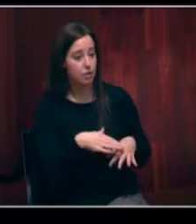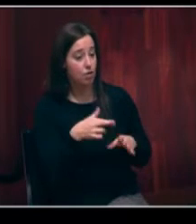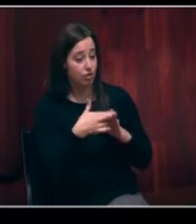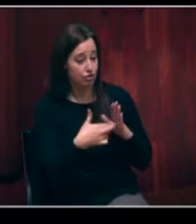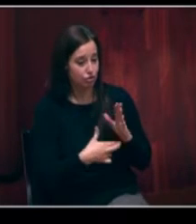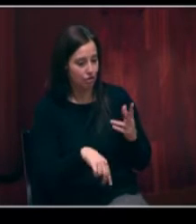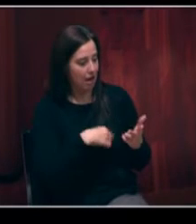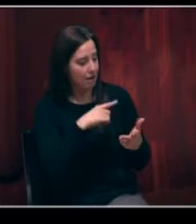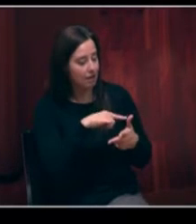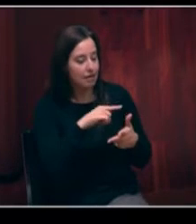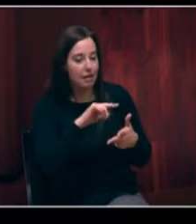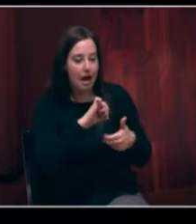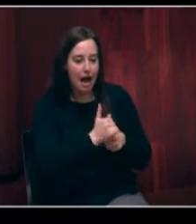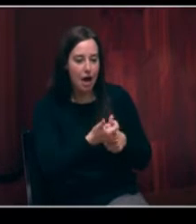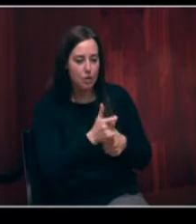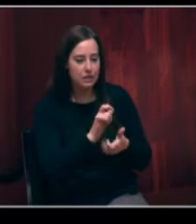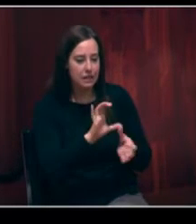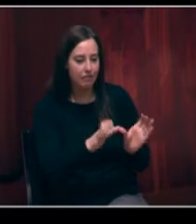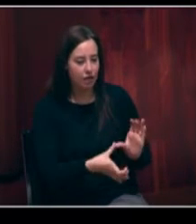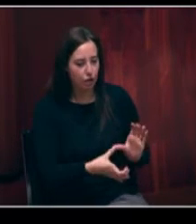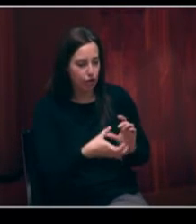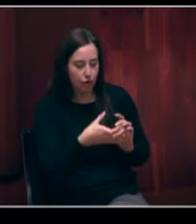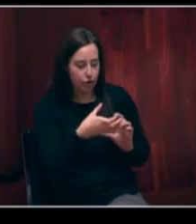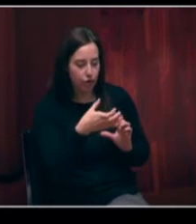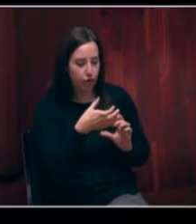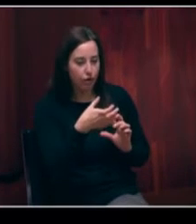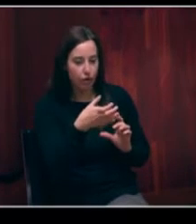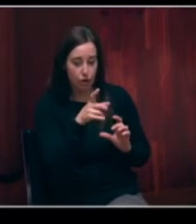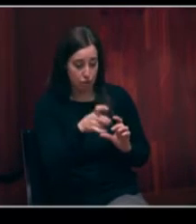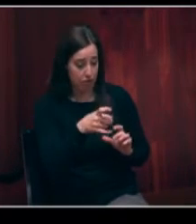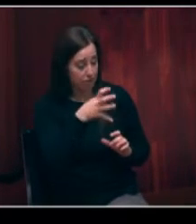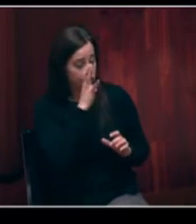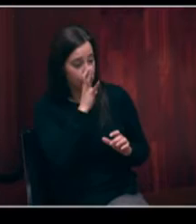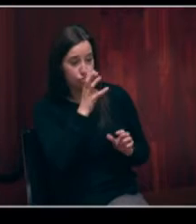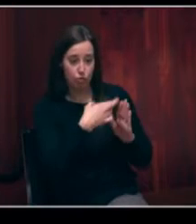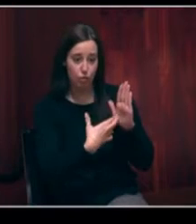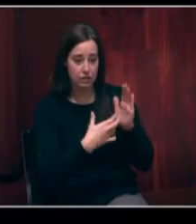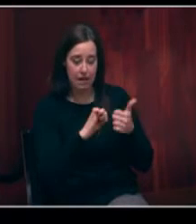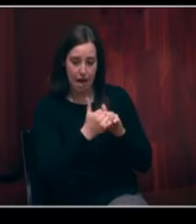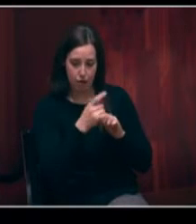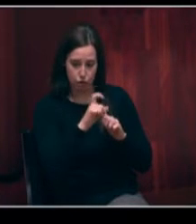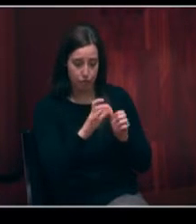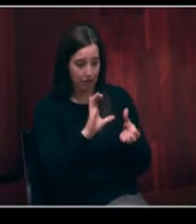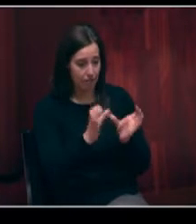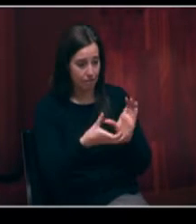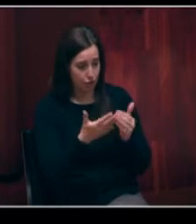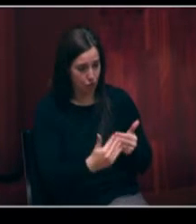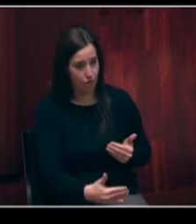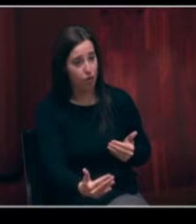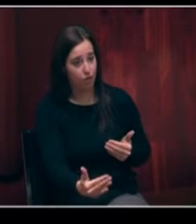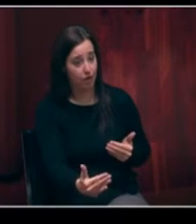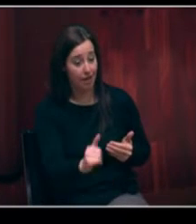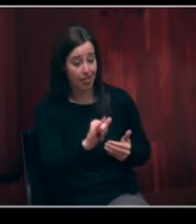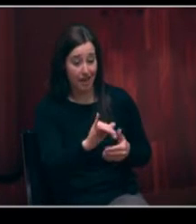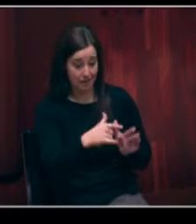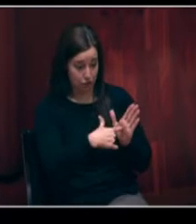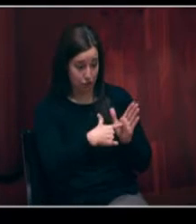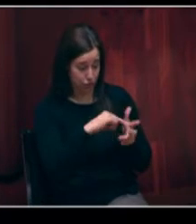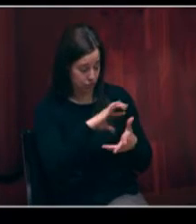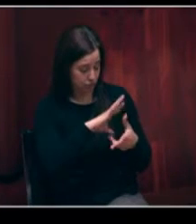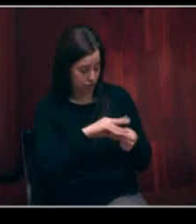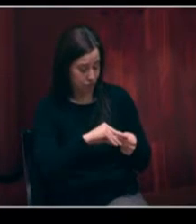they're configured. Because again, we have a line in the sand on how that system should be configured going forward. Now, that's due within 6 months, that